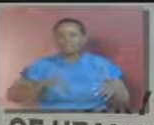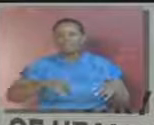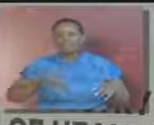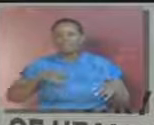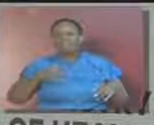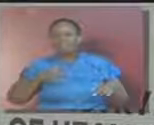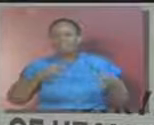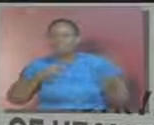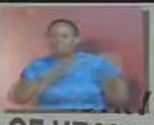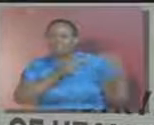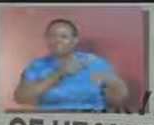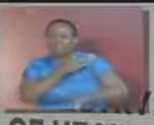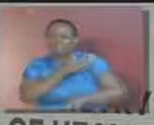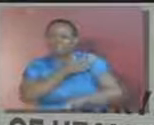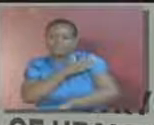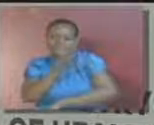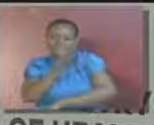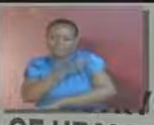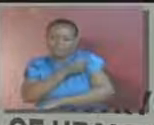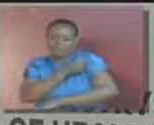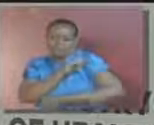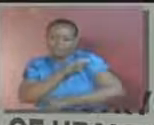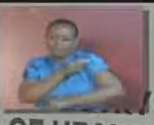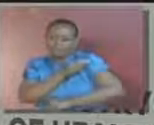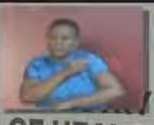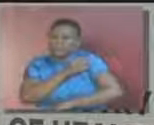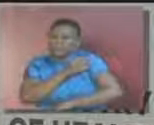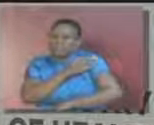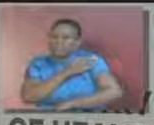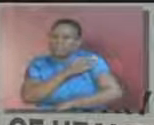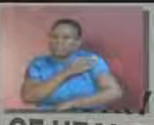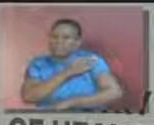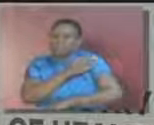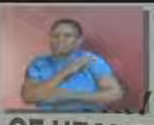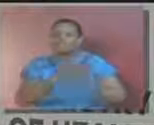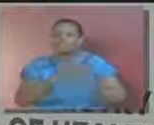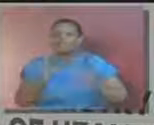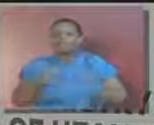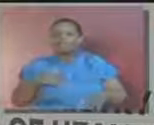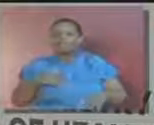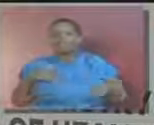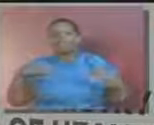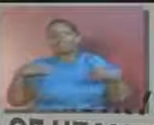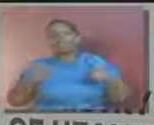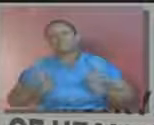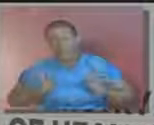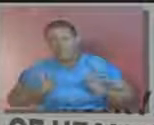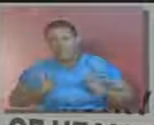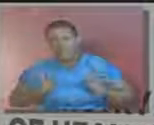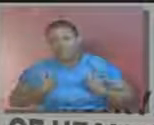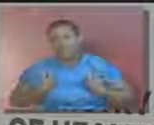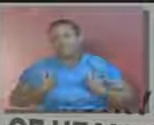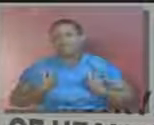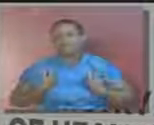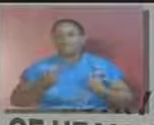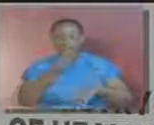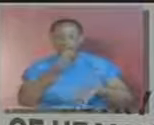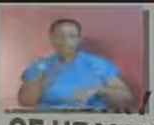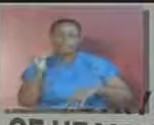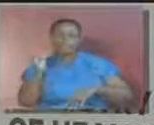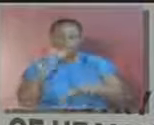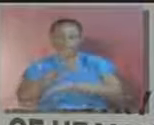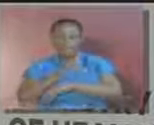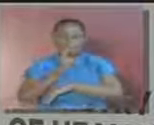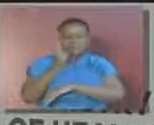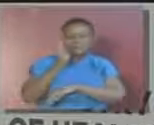get fever. You may get general feeling of tiredness or lethargy for a couple of days. Usually lasts about 2 to 3 days